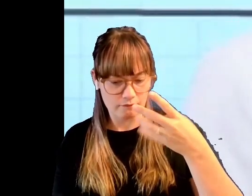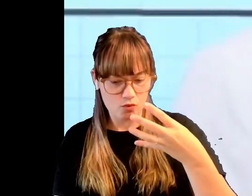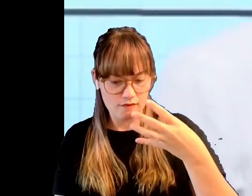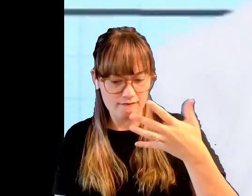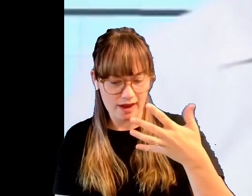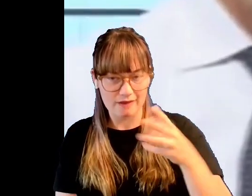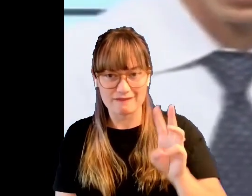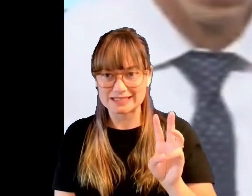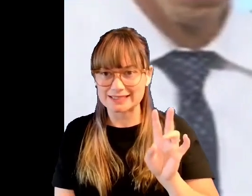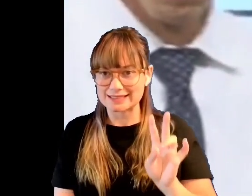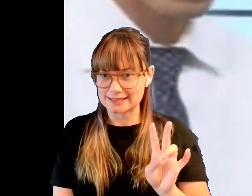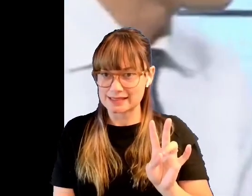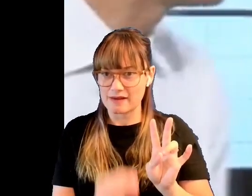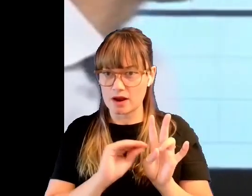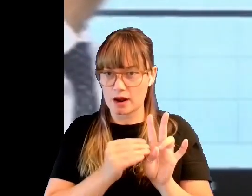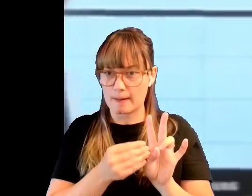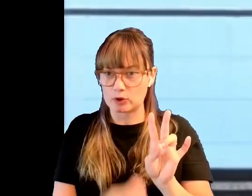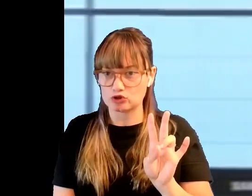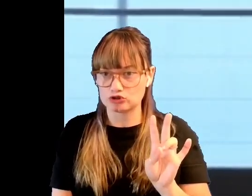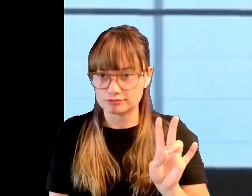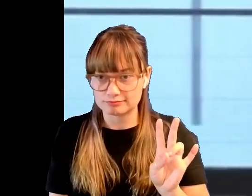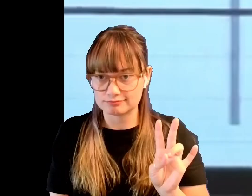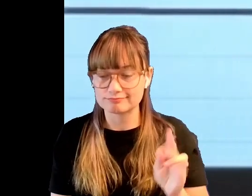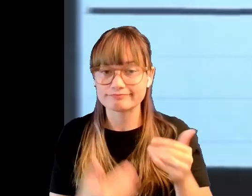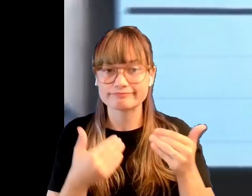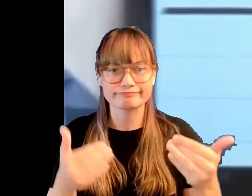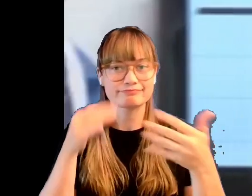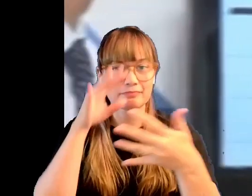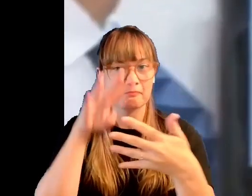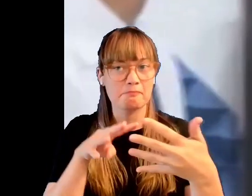values. Let's plot them.